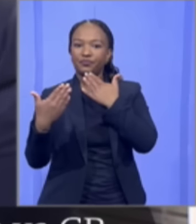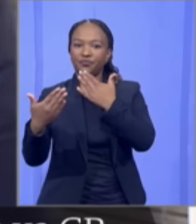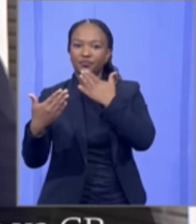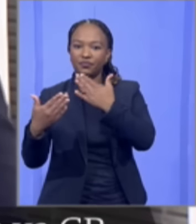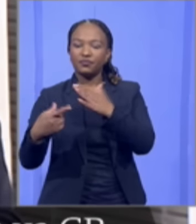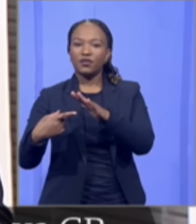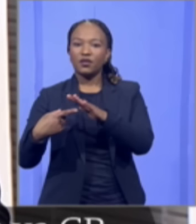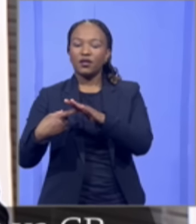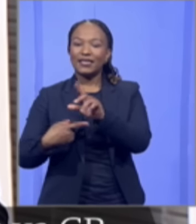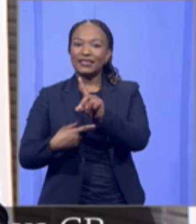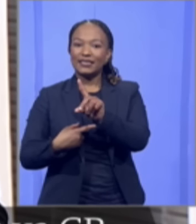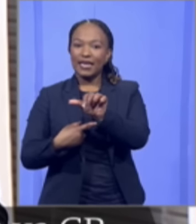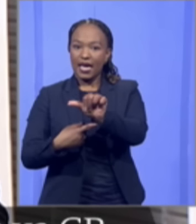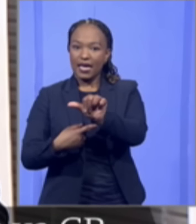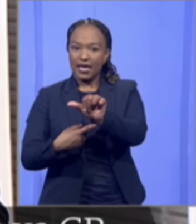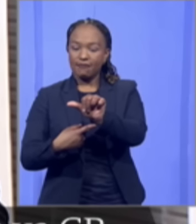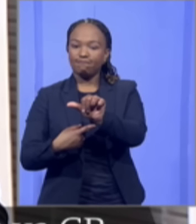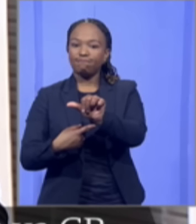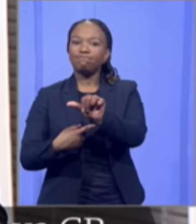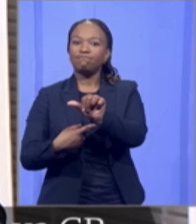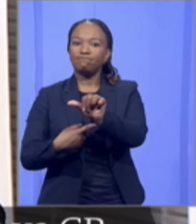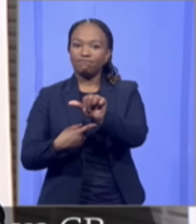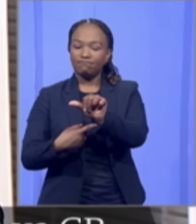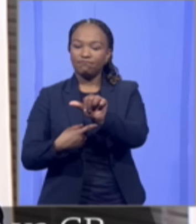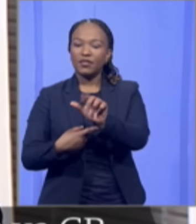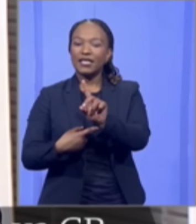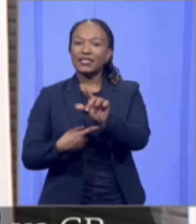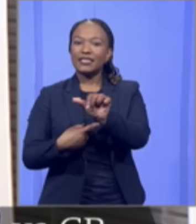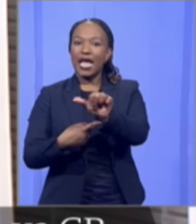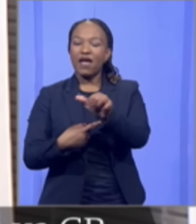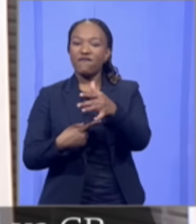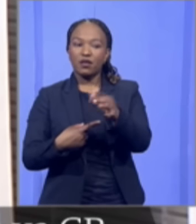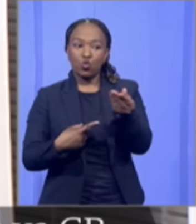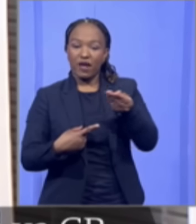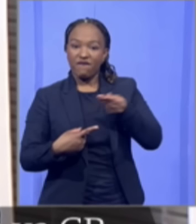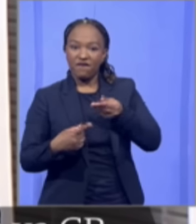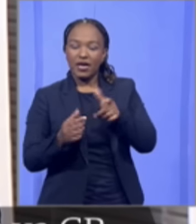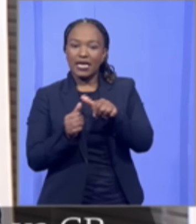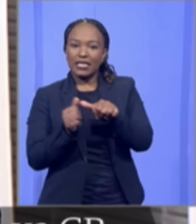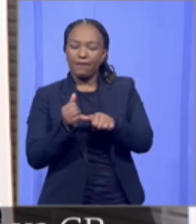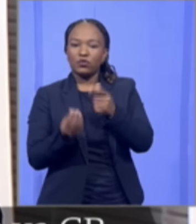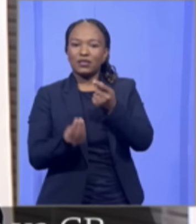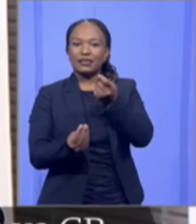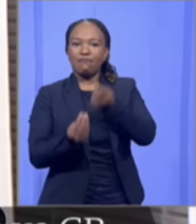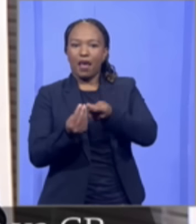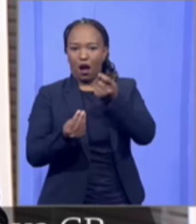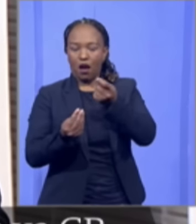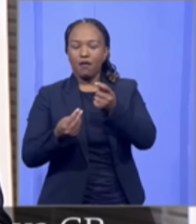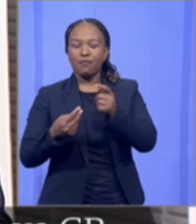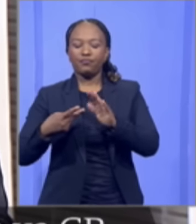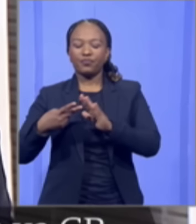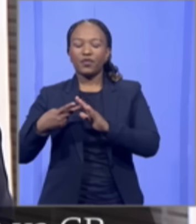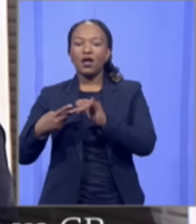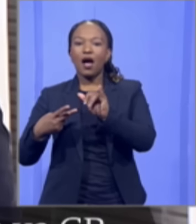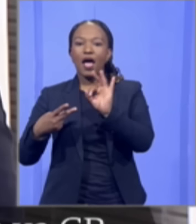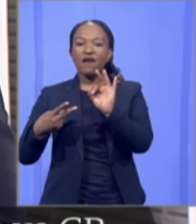Alliance for presenting to us their Deputy Speaker. We want to thank the